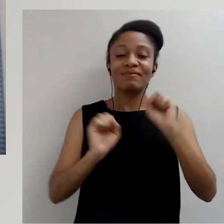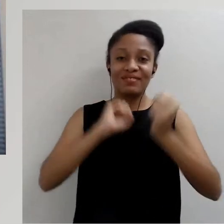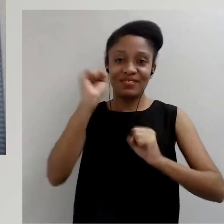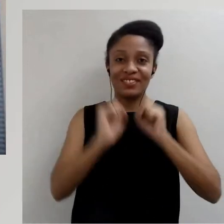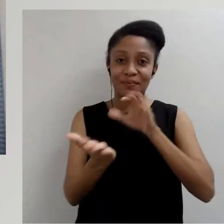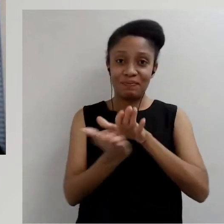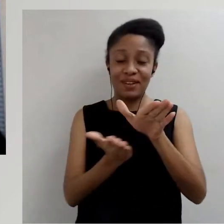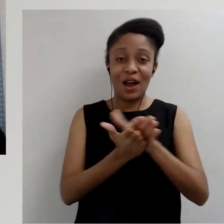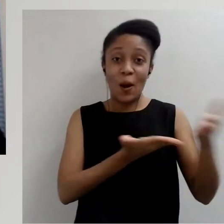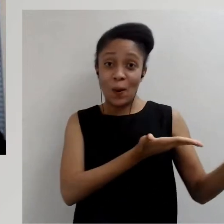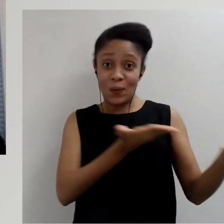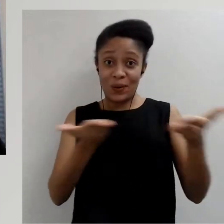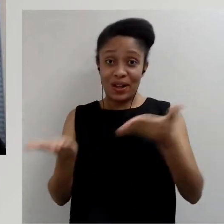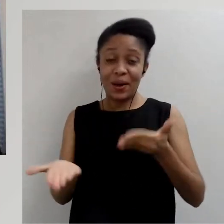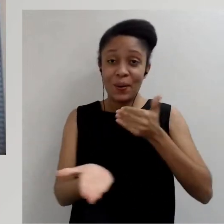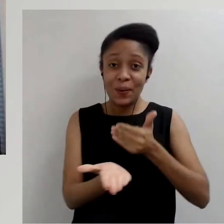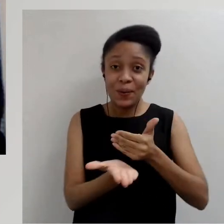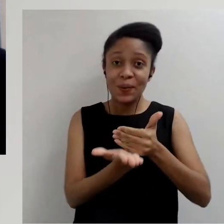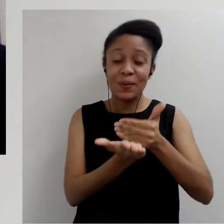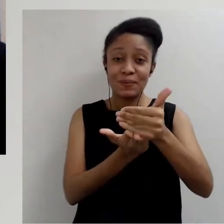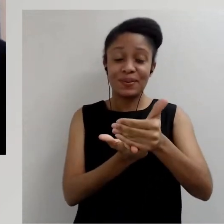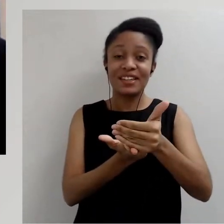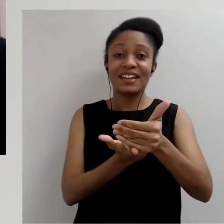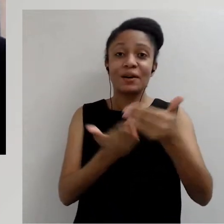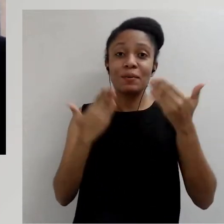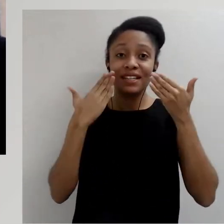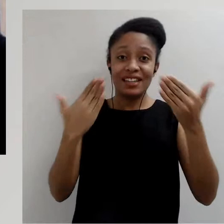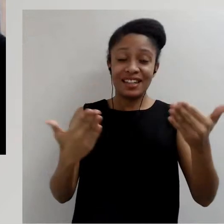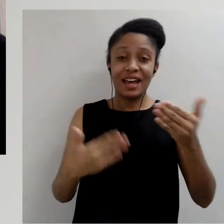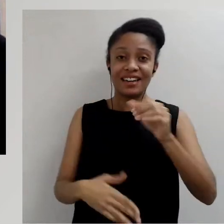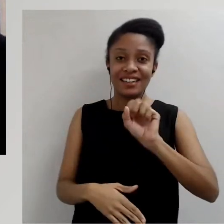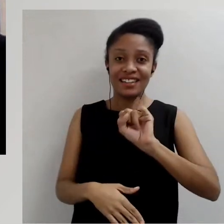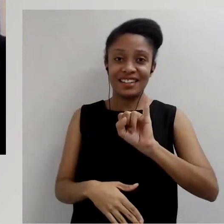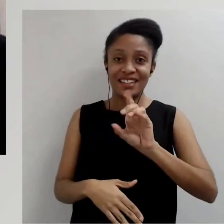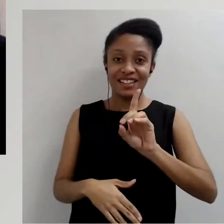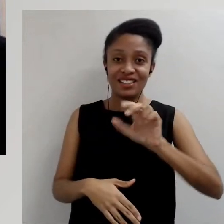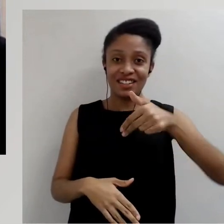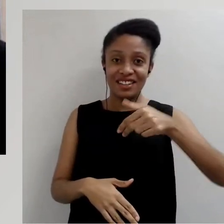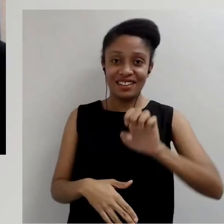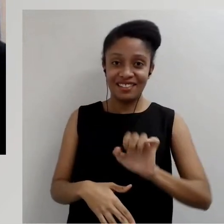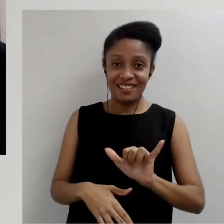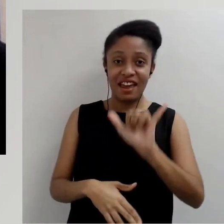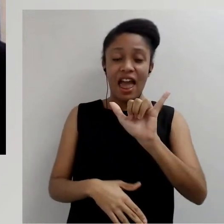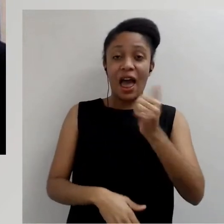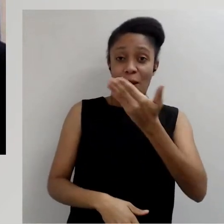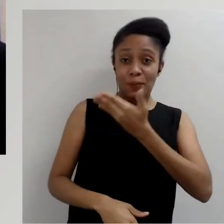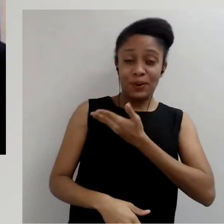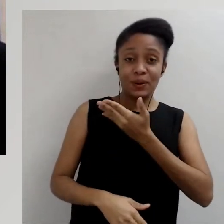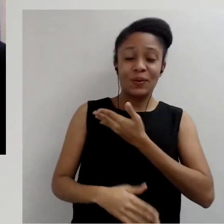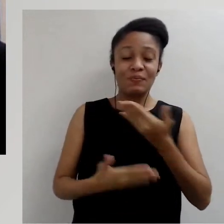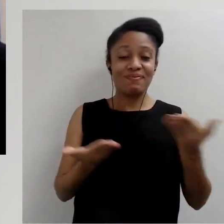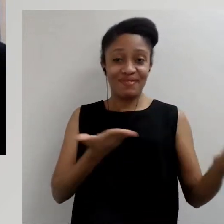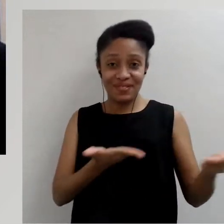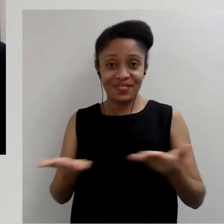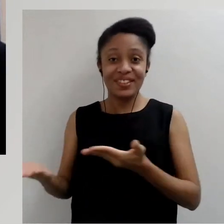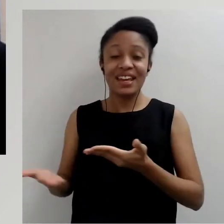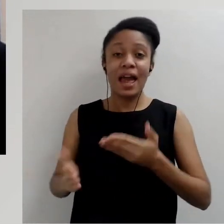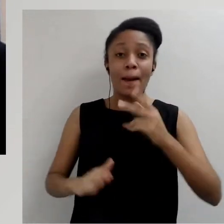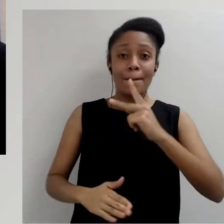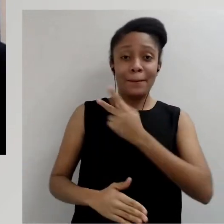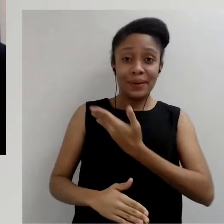present our guests, starting with our friend Sidney Anversa, president of